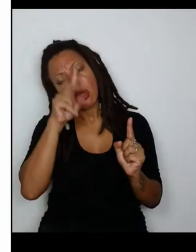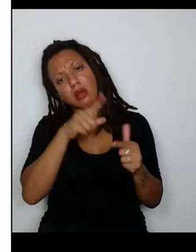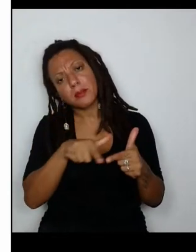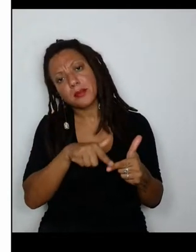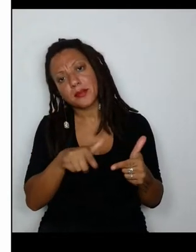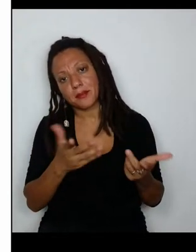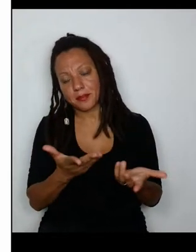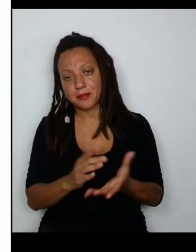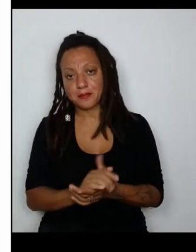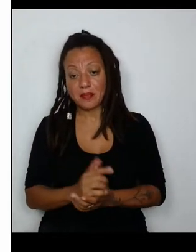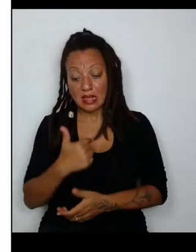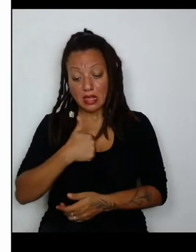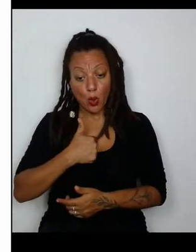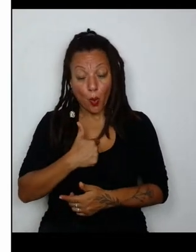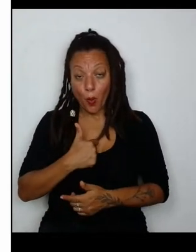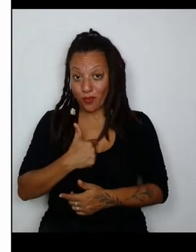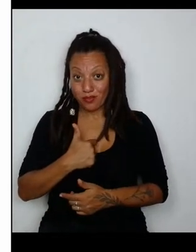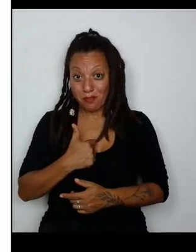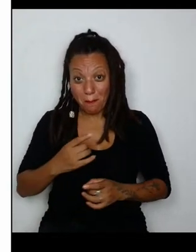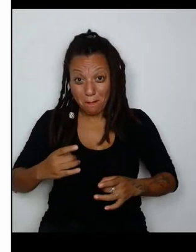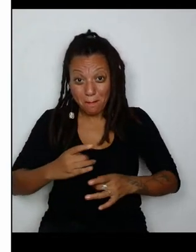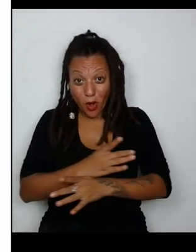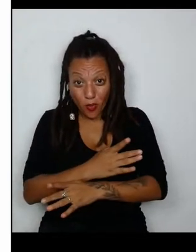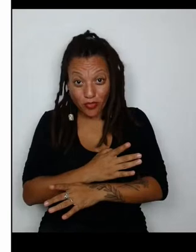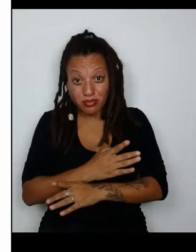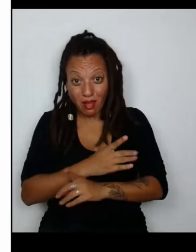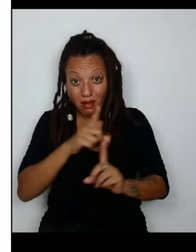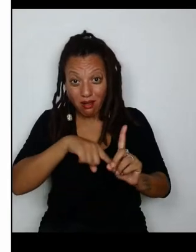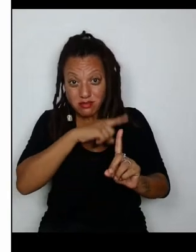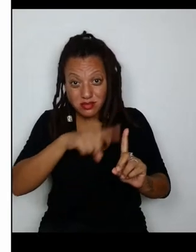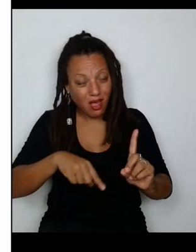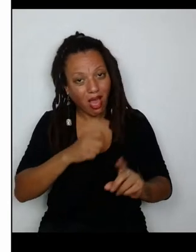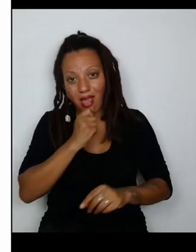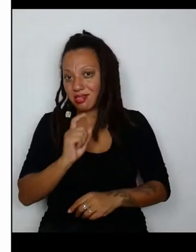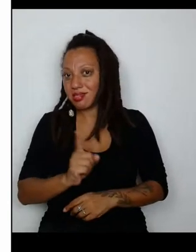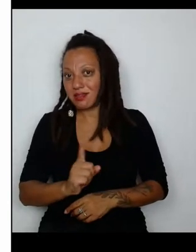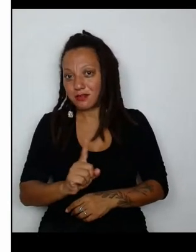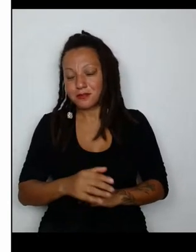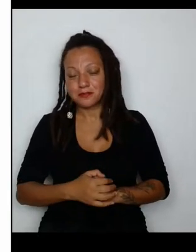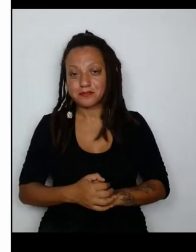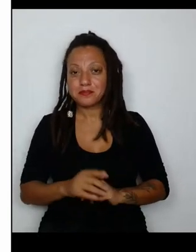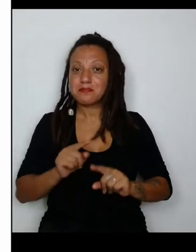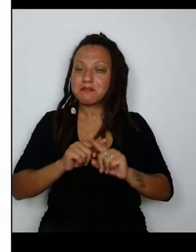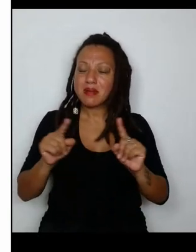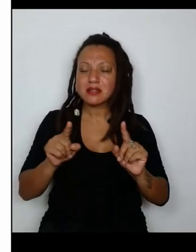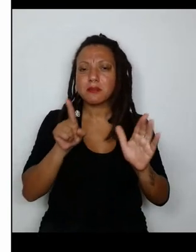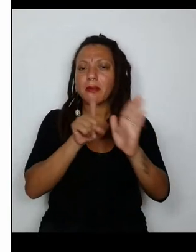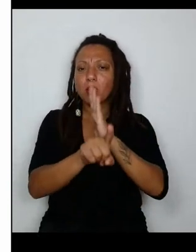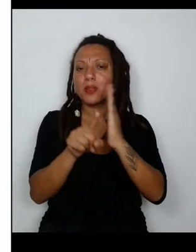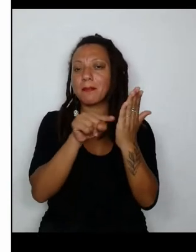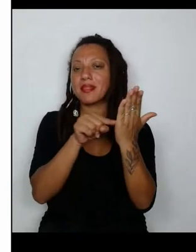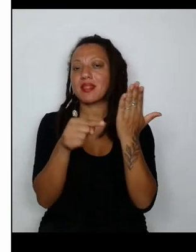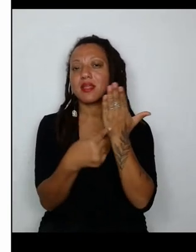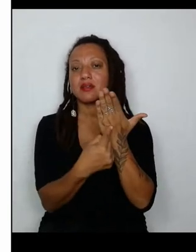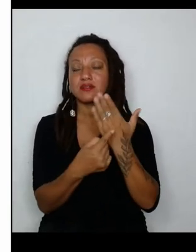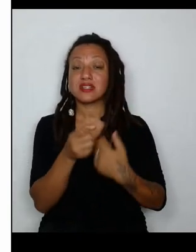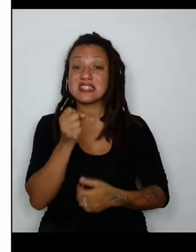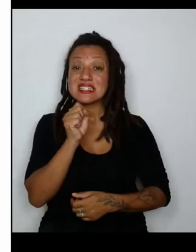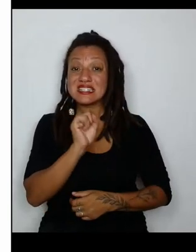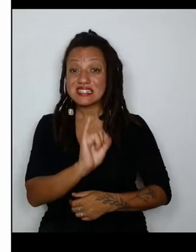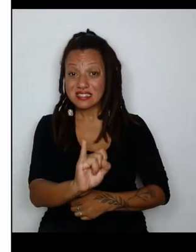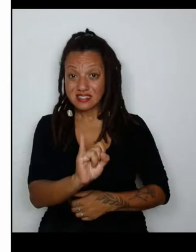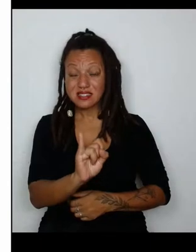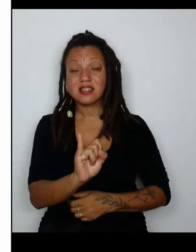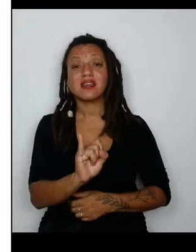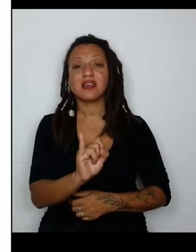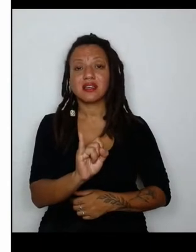question i post today in a shift of metaphor is if we do peel off those additional layers what might we find at the center what